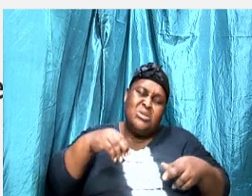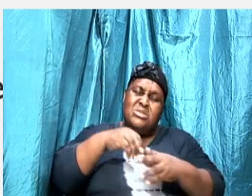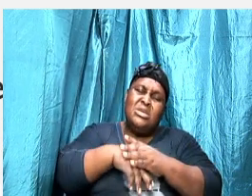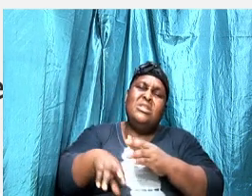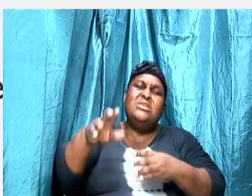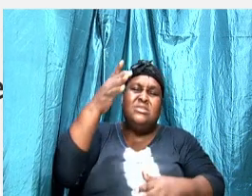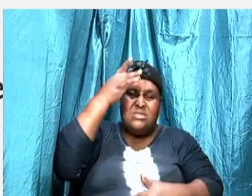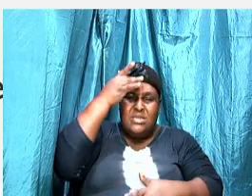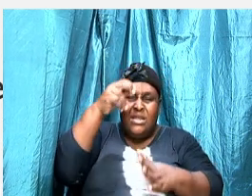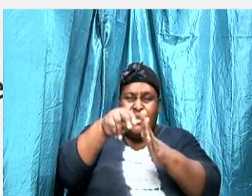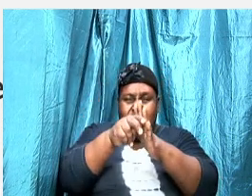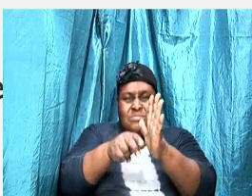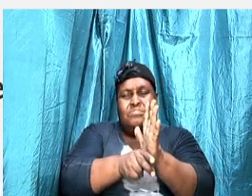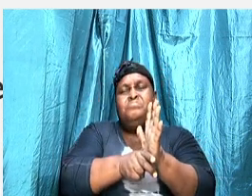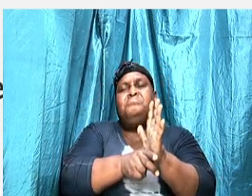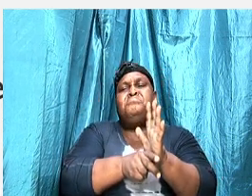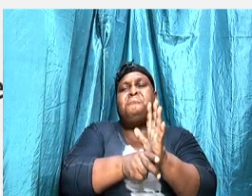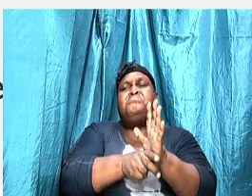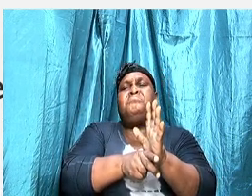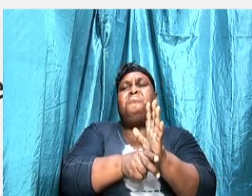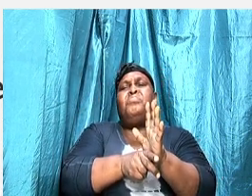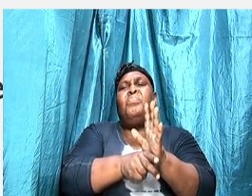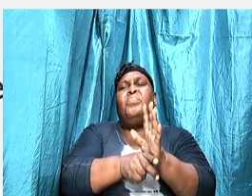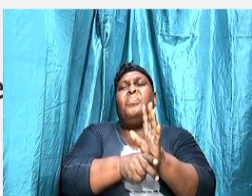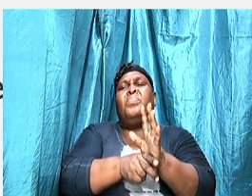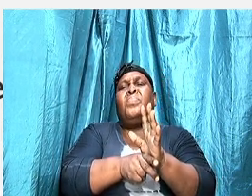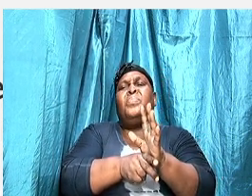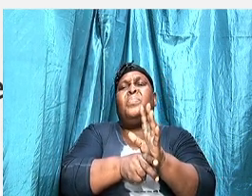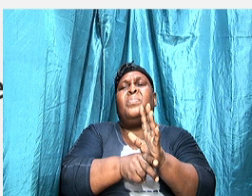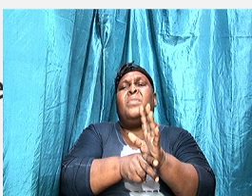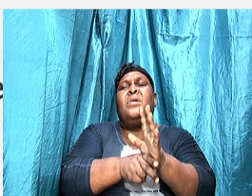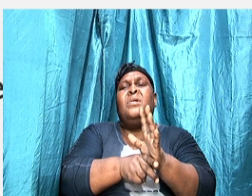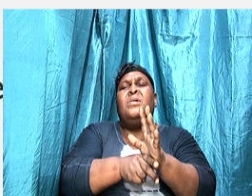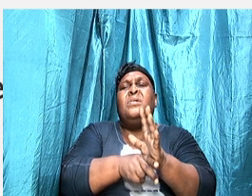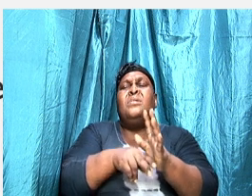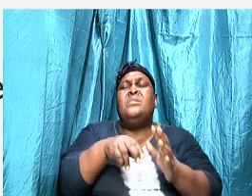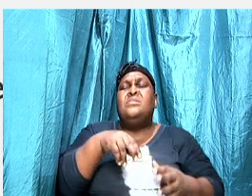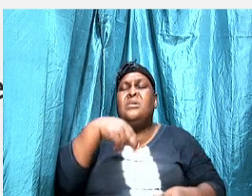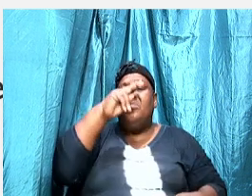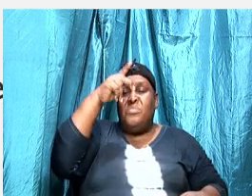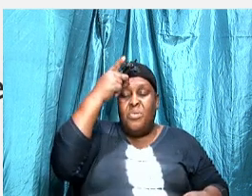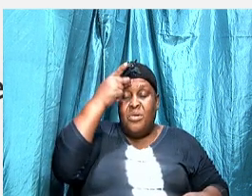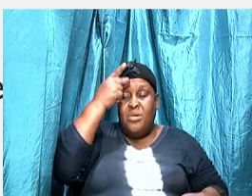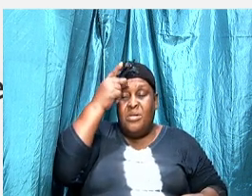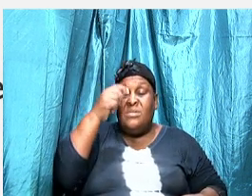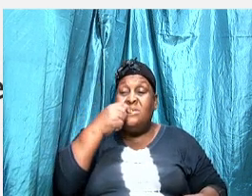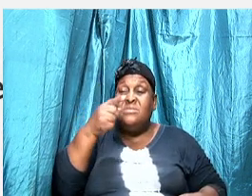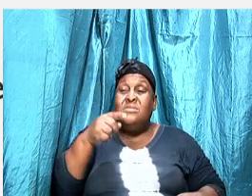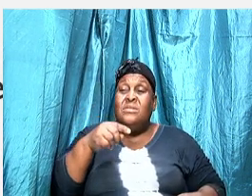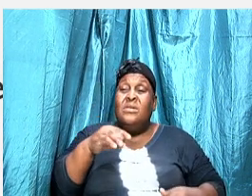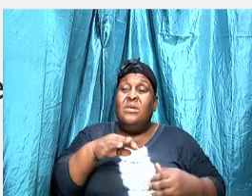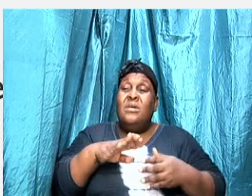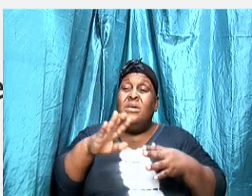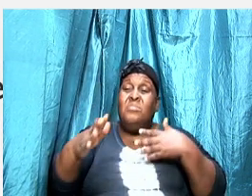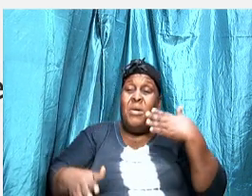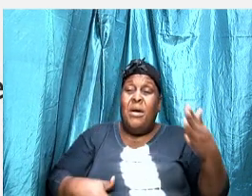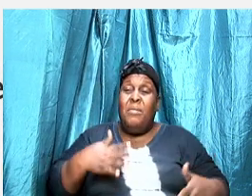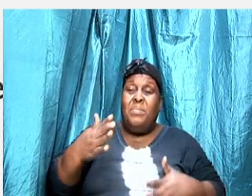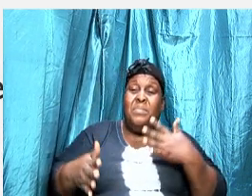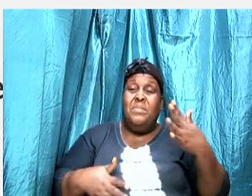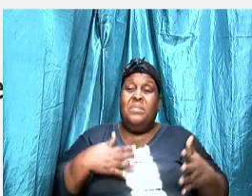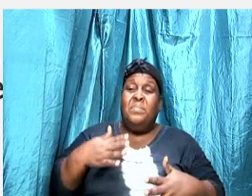in infirmities. Right? He glory in reproaches. You know, these are unpleasant